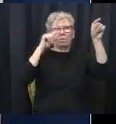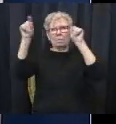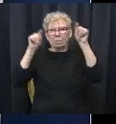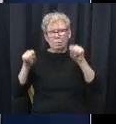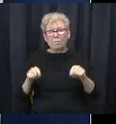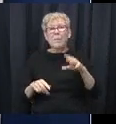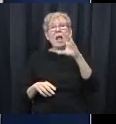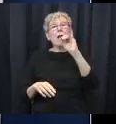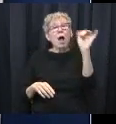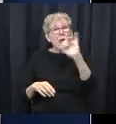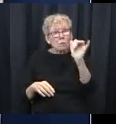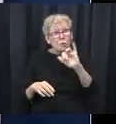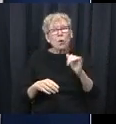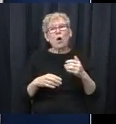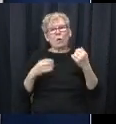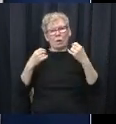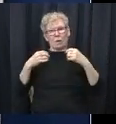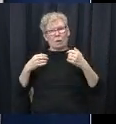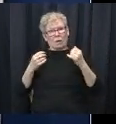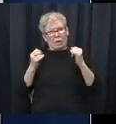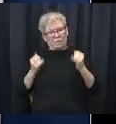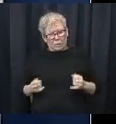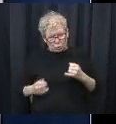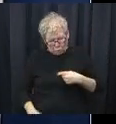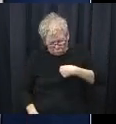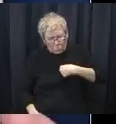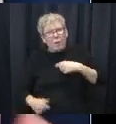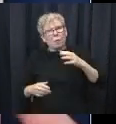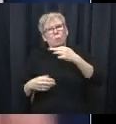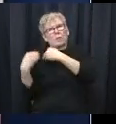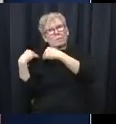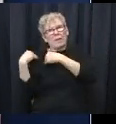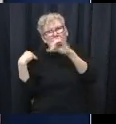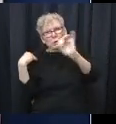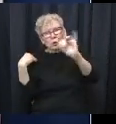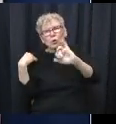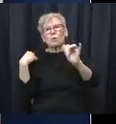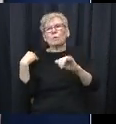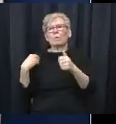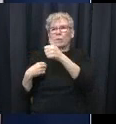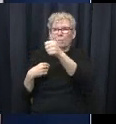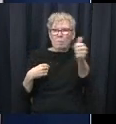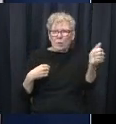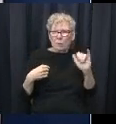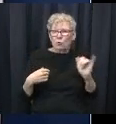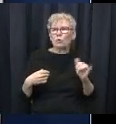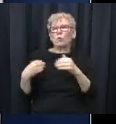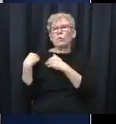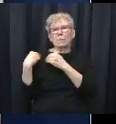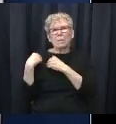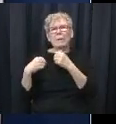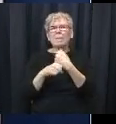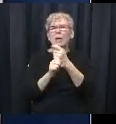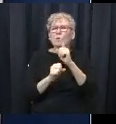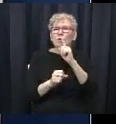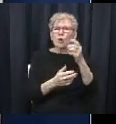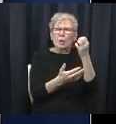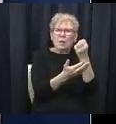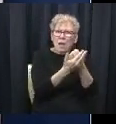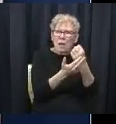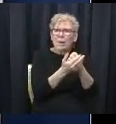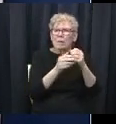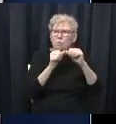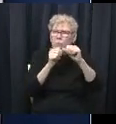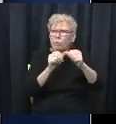economic growth and prosperity, disease suppression, and based on what we've learned over many months of this virus, we're